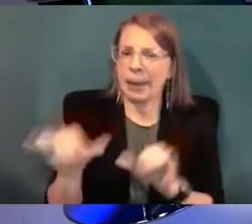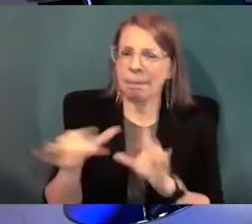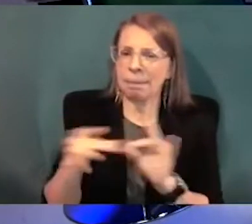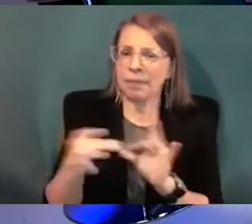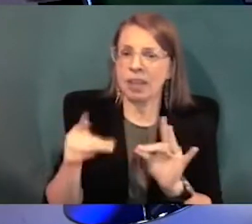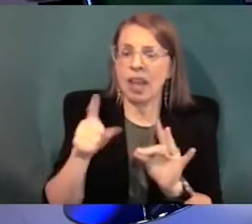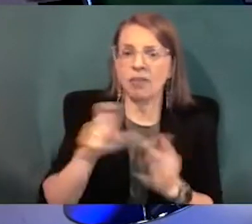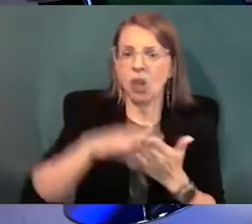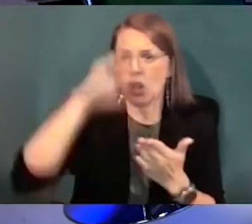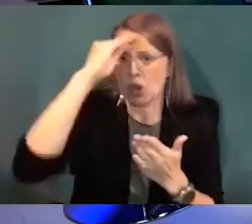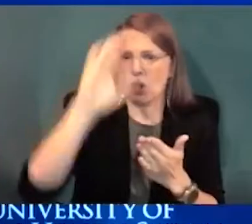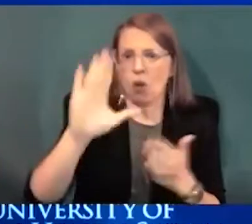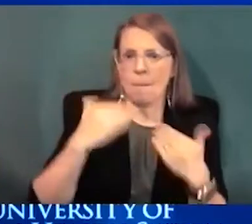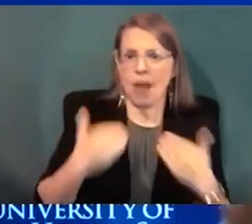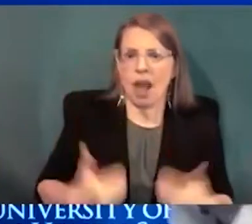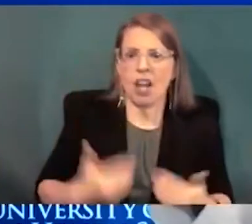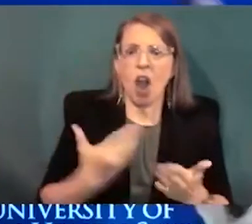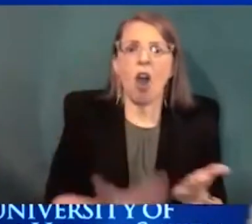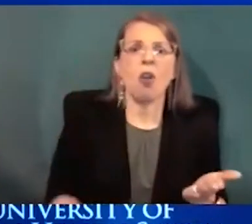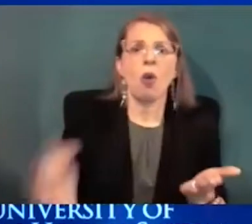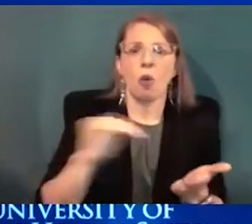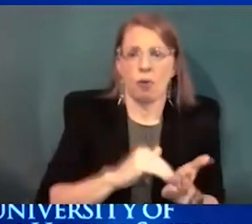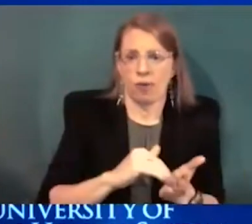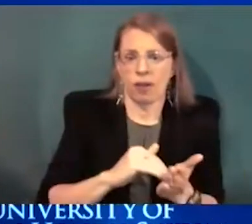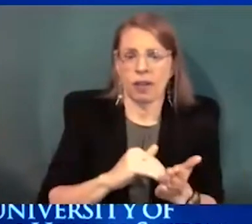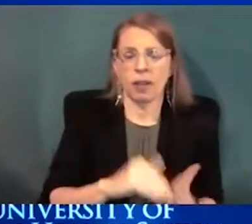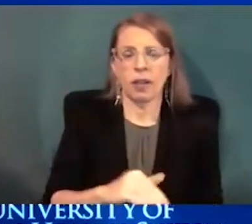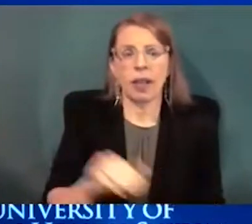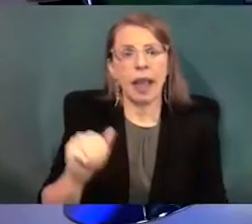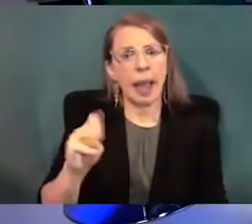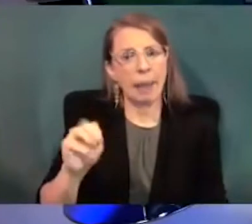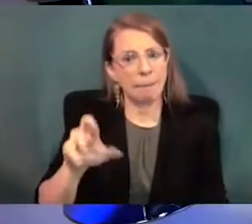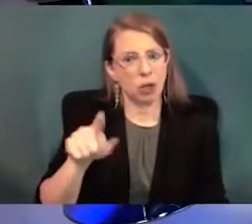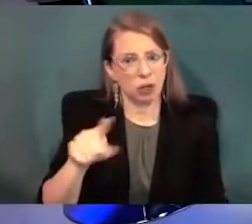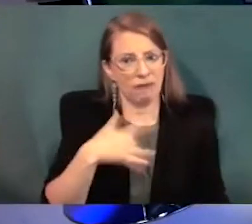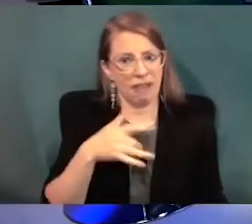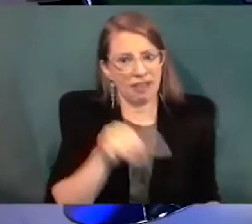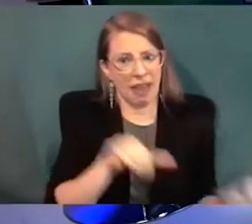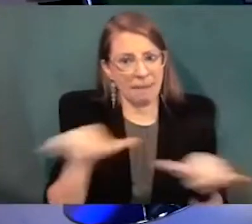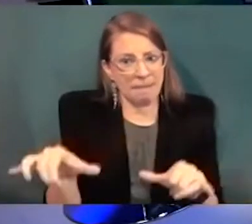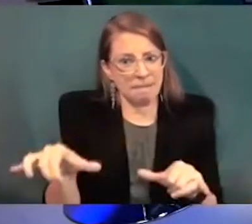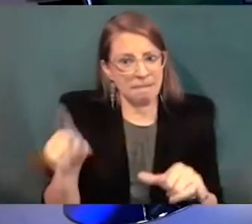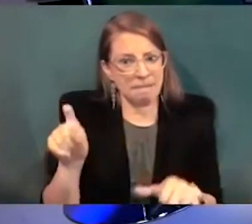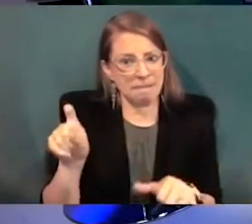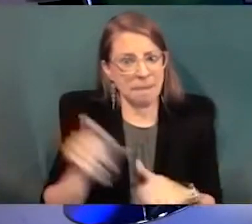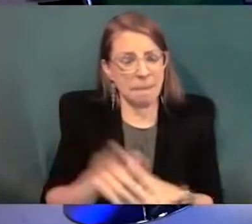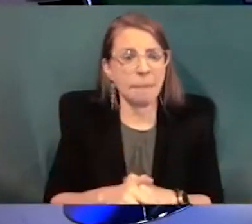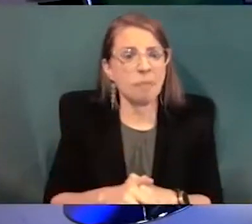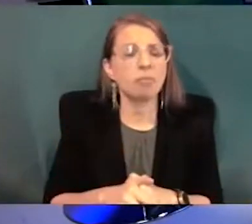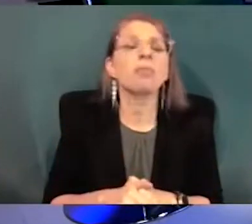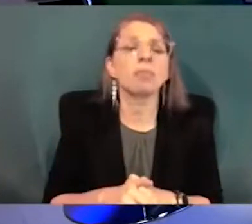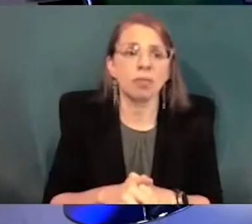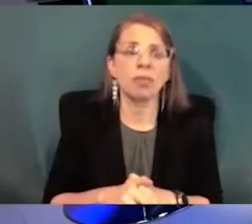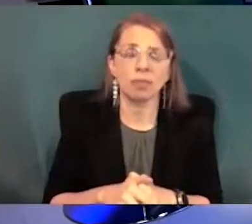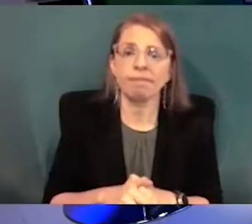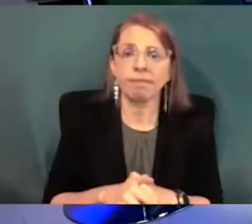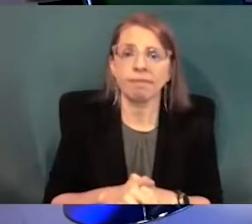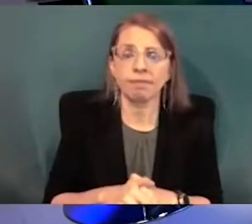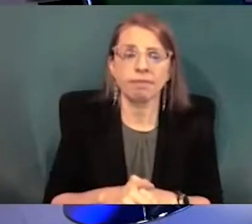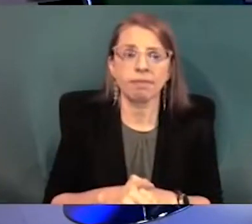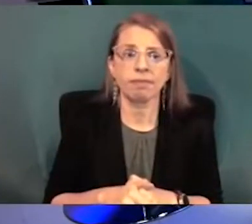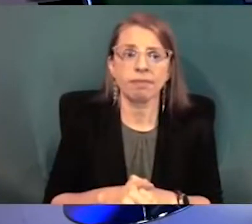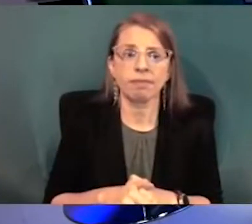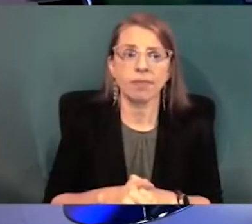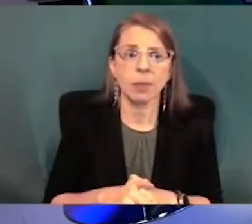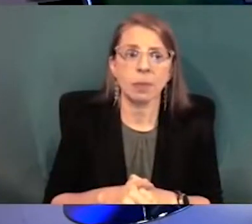your body all over again. Amber, is that something you felt as well? Yeah, and I think too, I would just want to touch